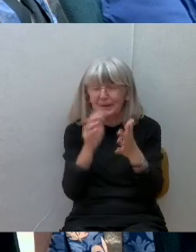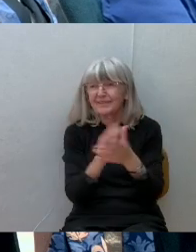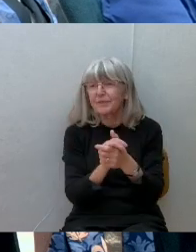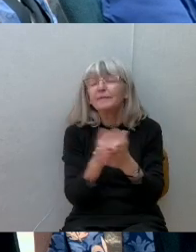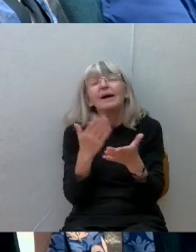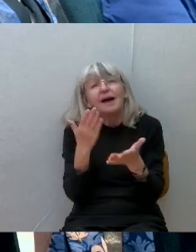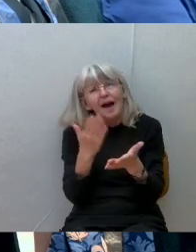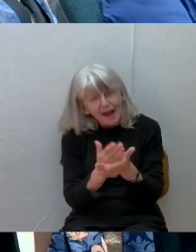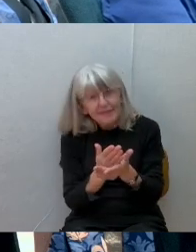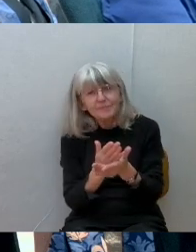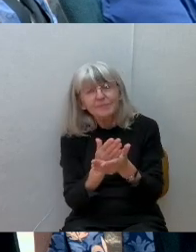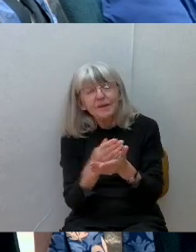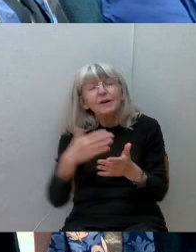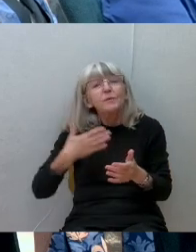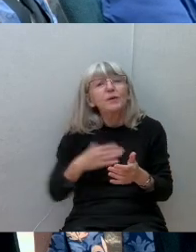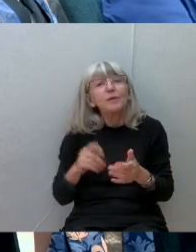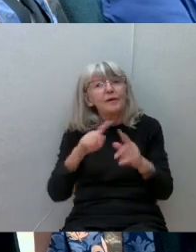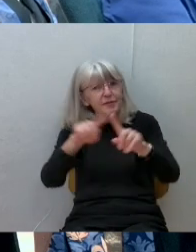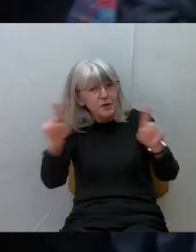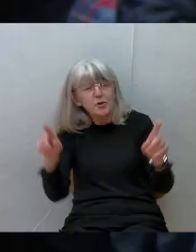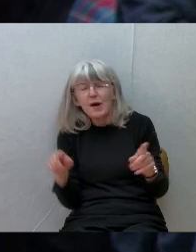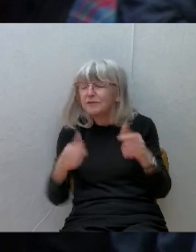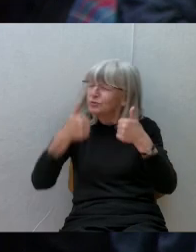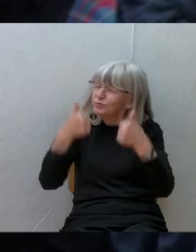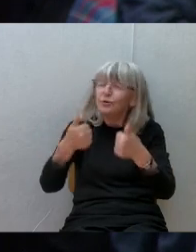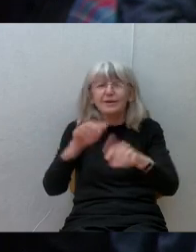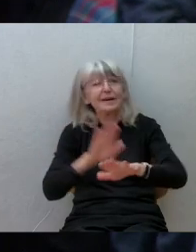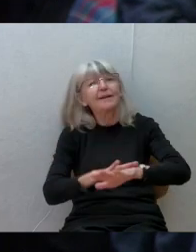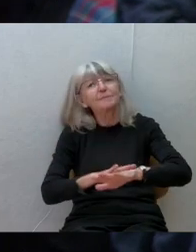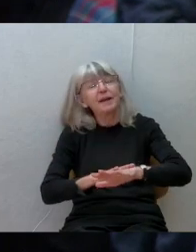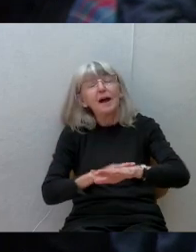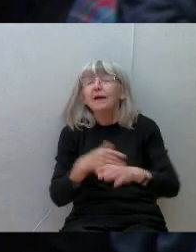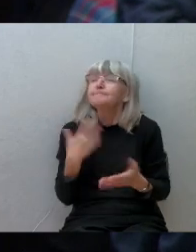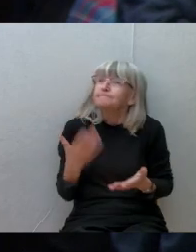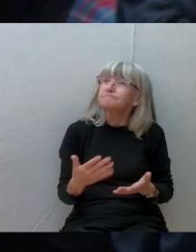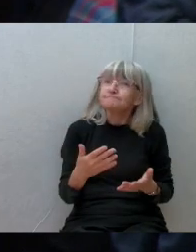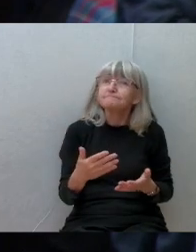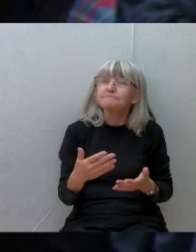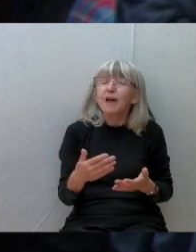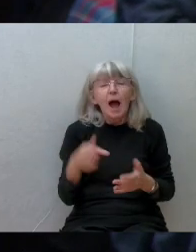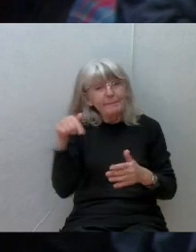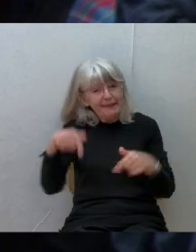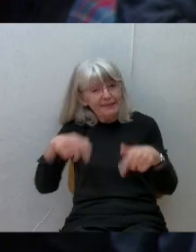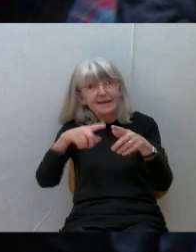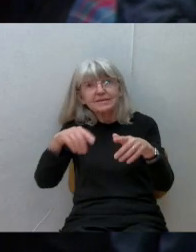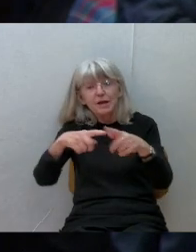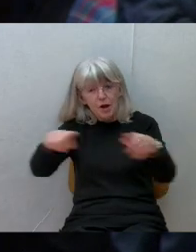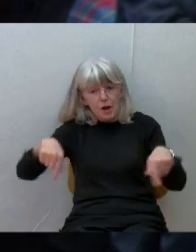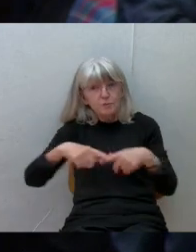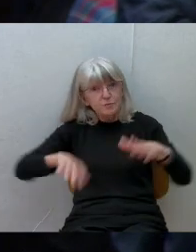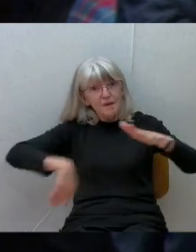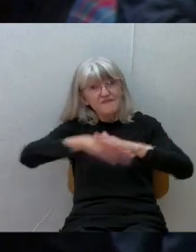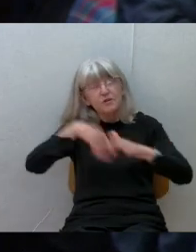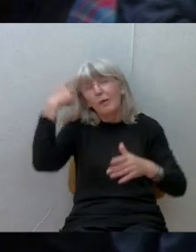want you to have the best possible time. In fact, it's a pretty full hall. So we think you